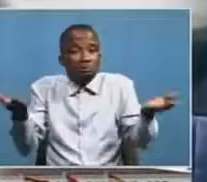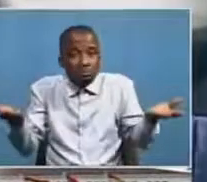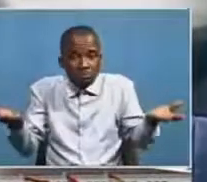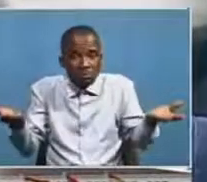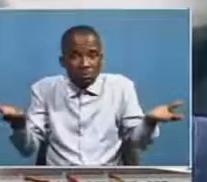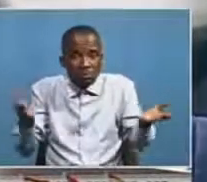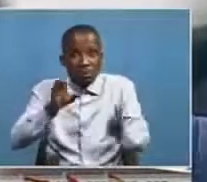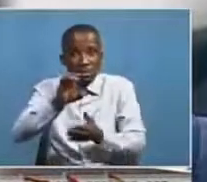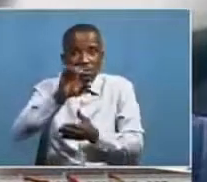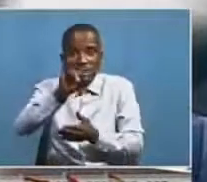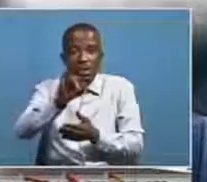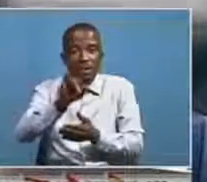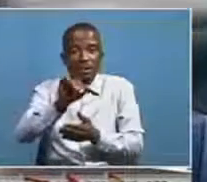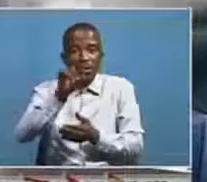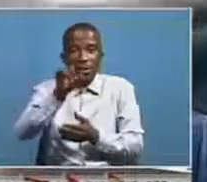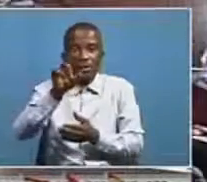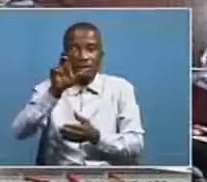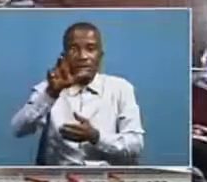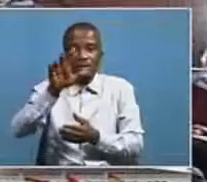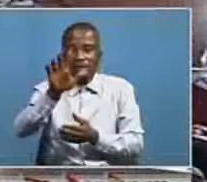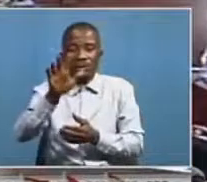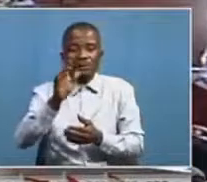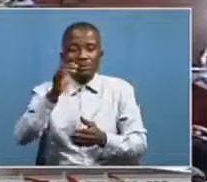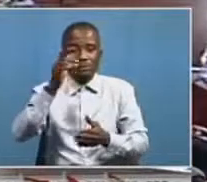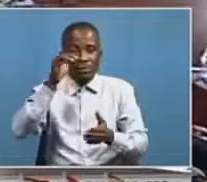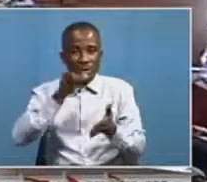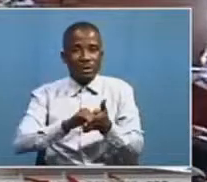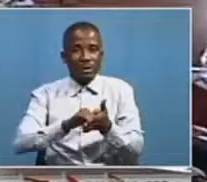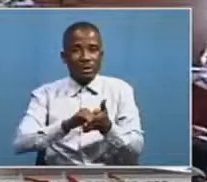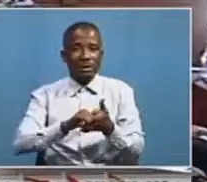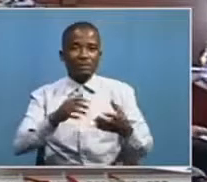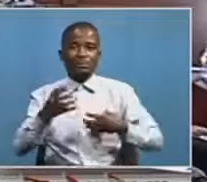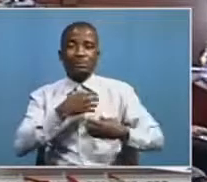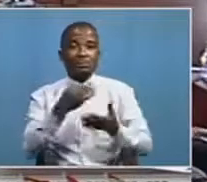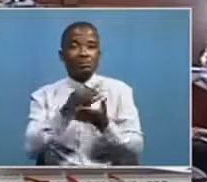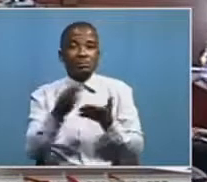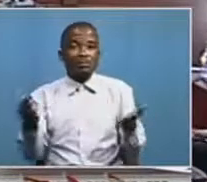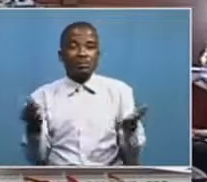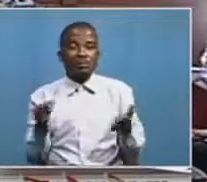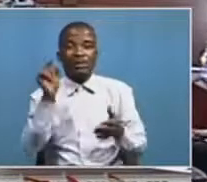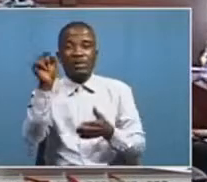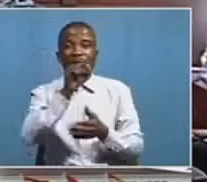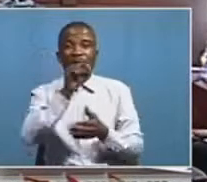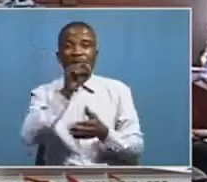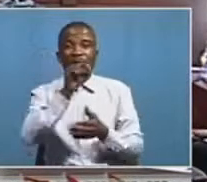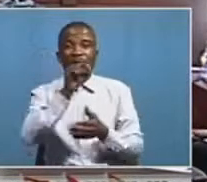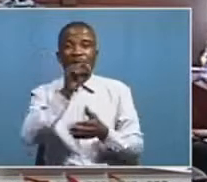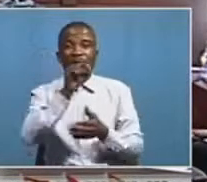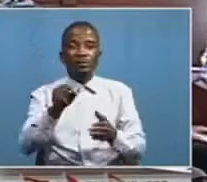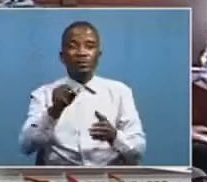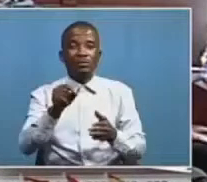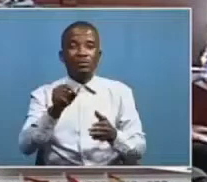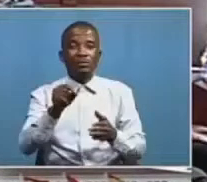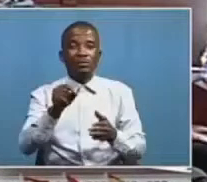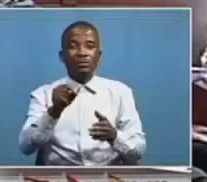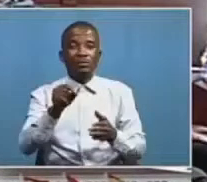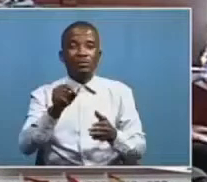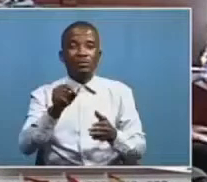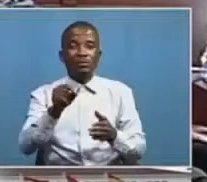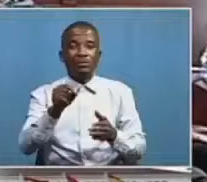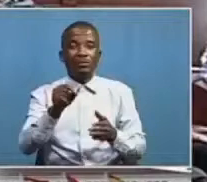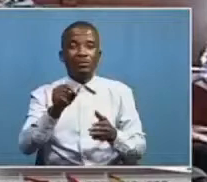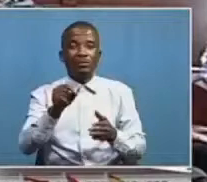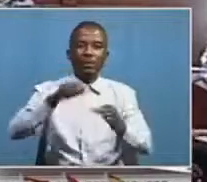CI 135, for which his action must fail. We have therefore no reason to order a rerun as prayed by